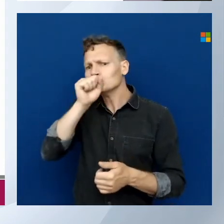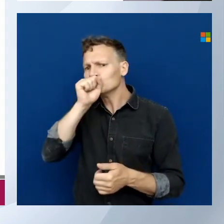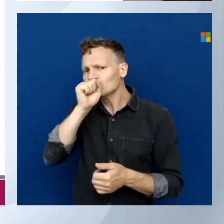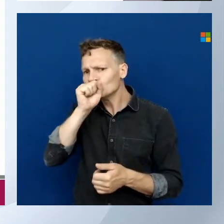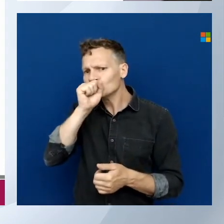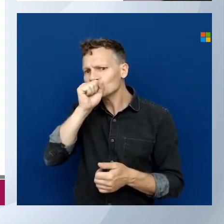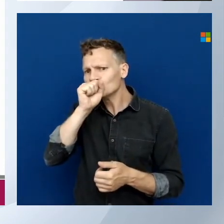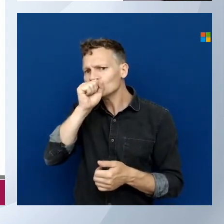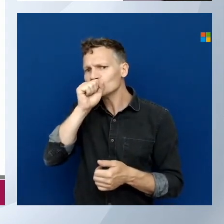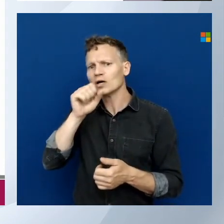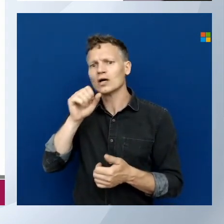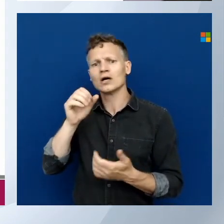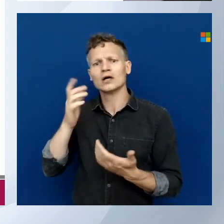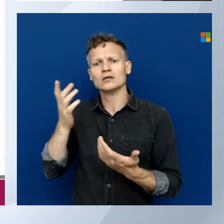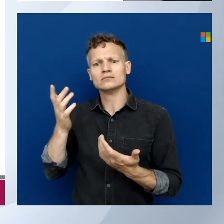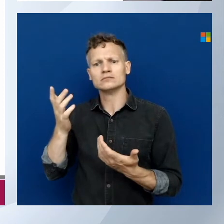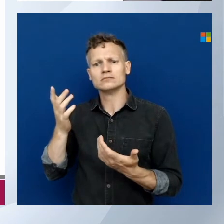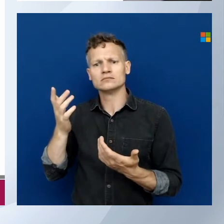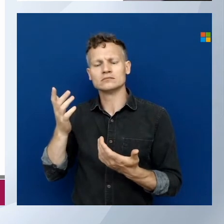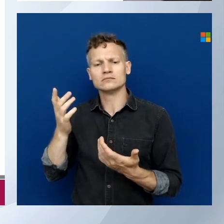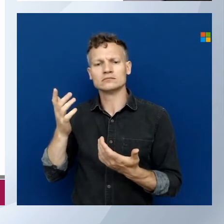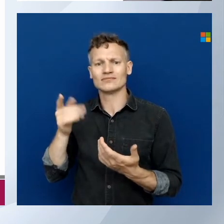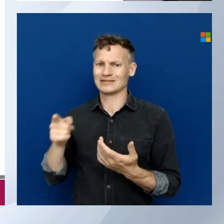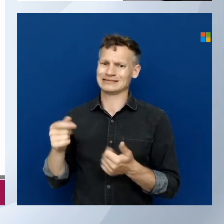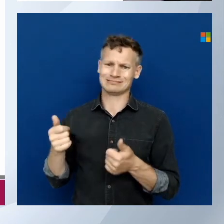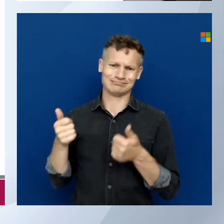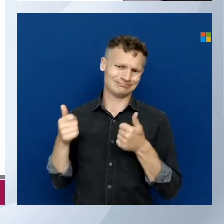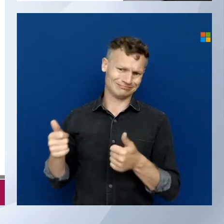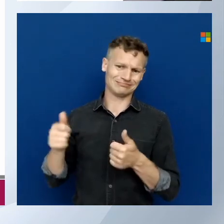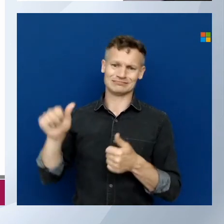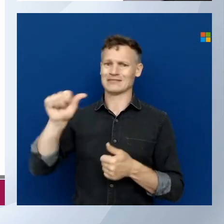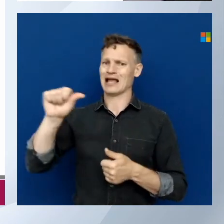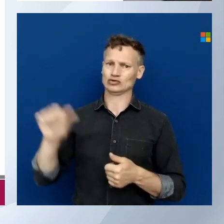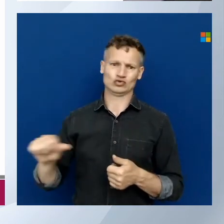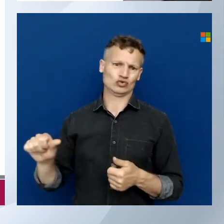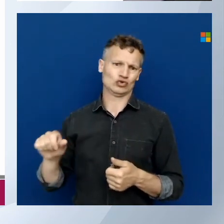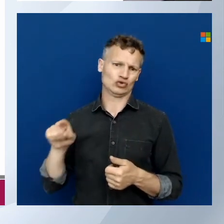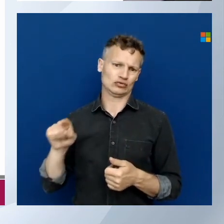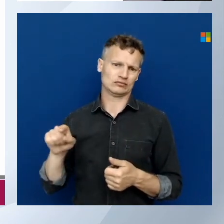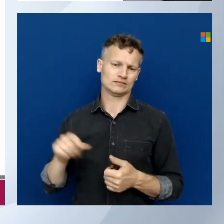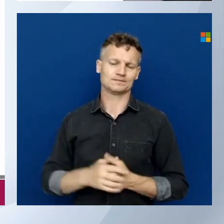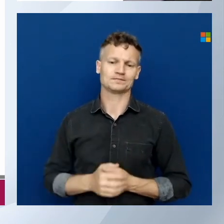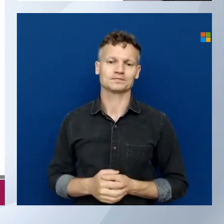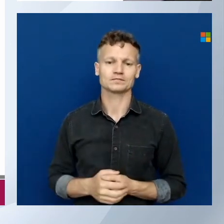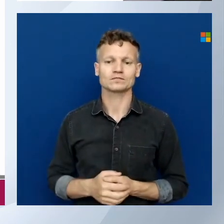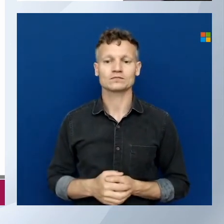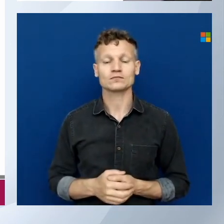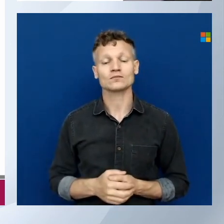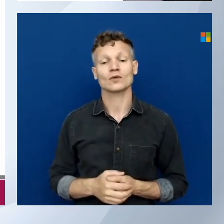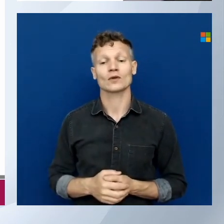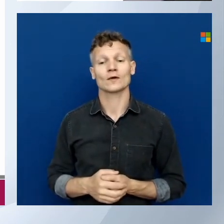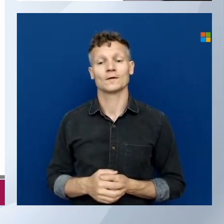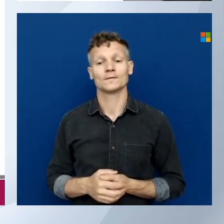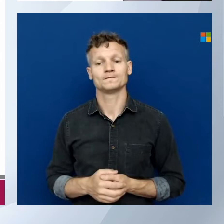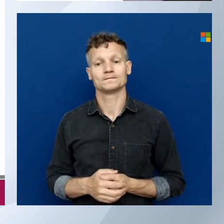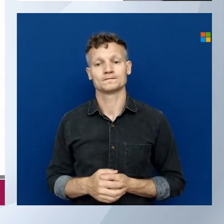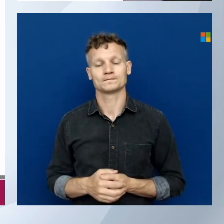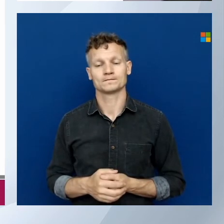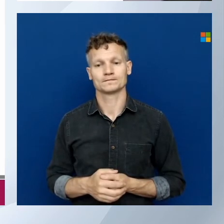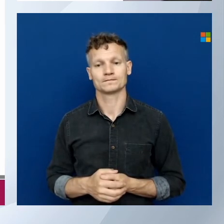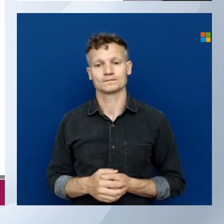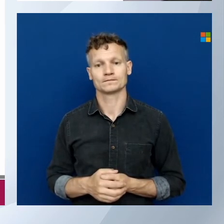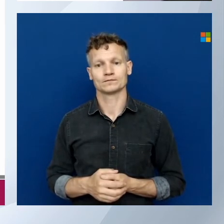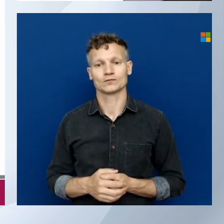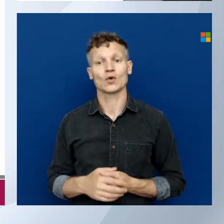yet another awesome Azure service. So I made sure that I also have a link to my